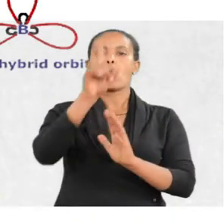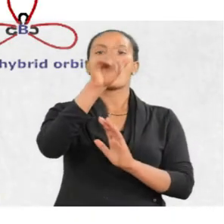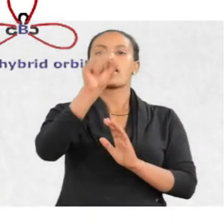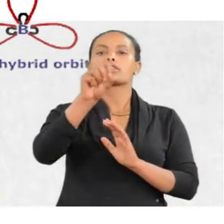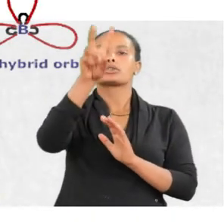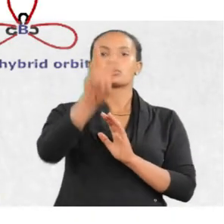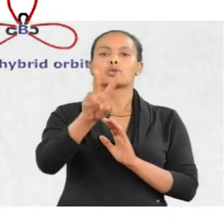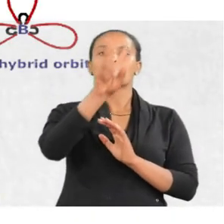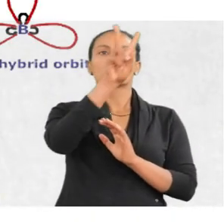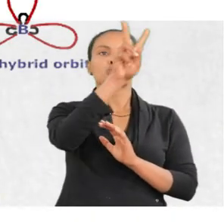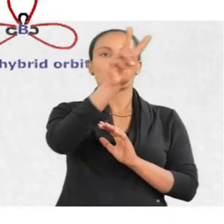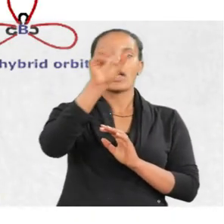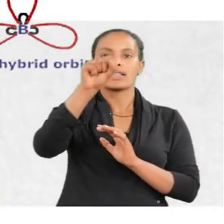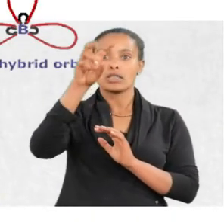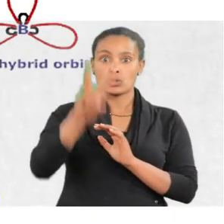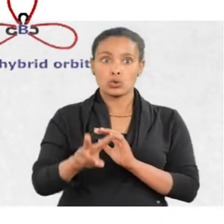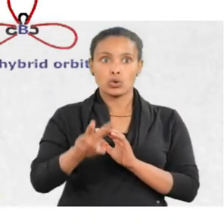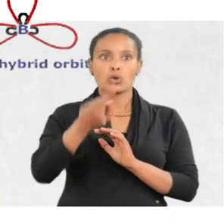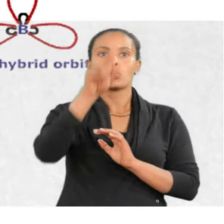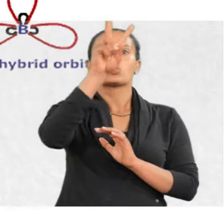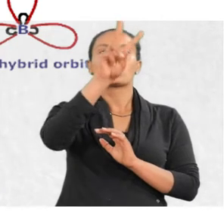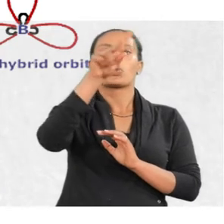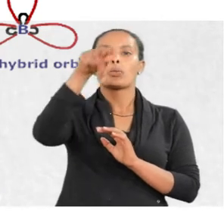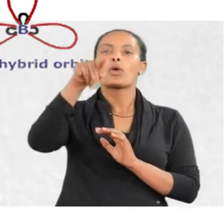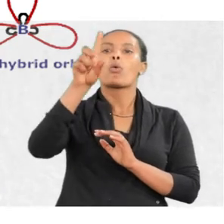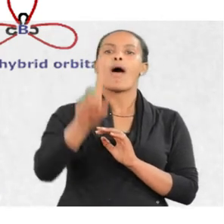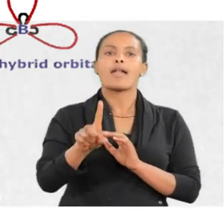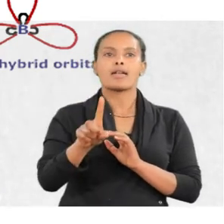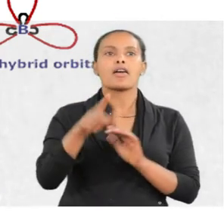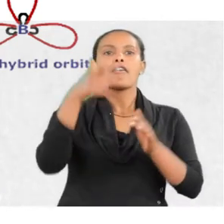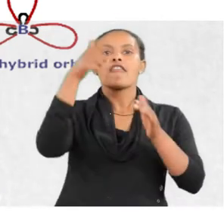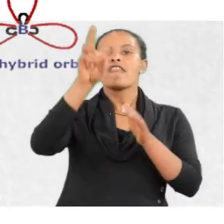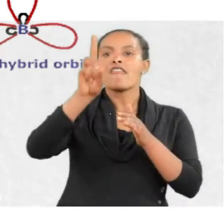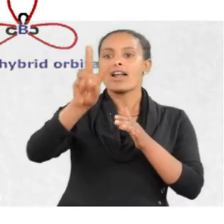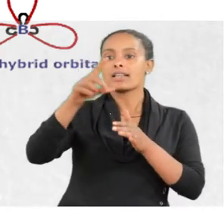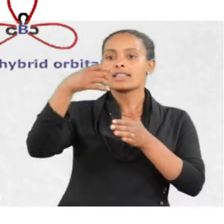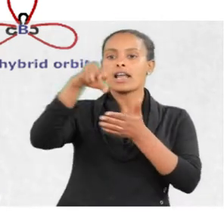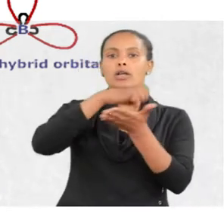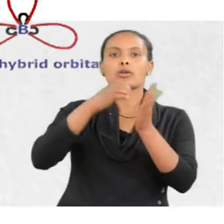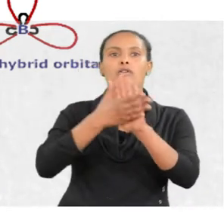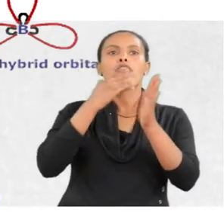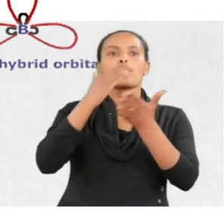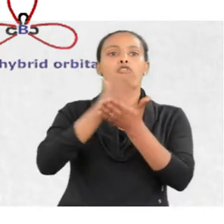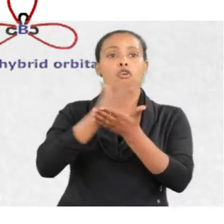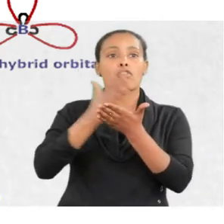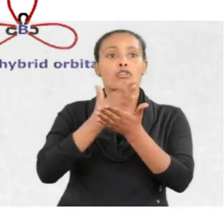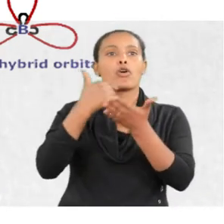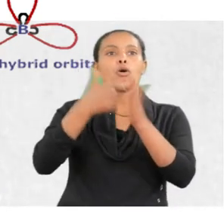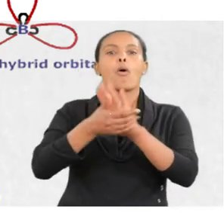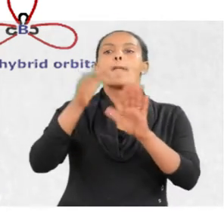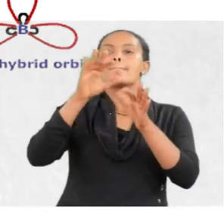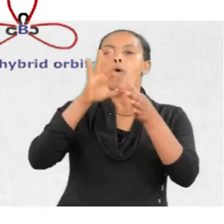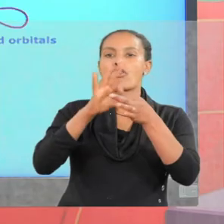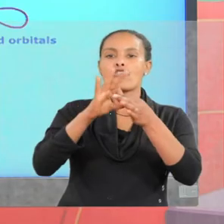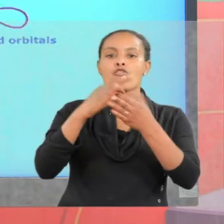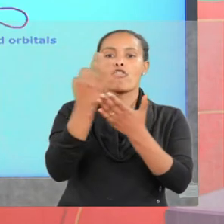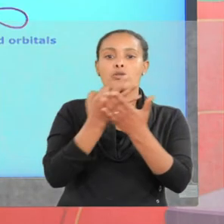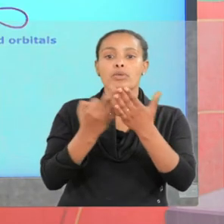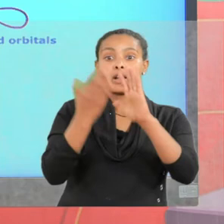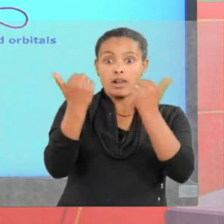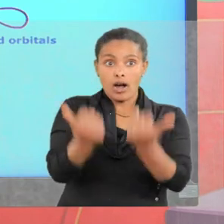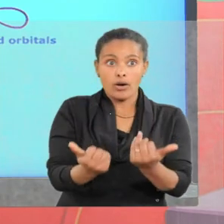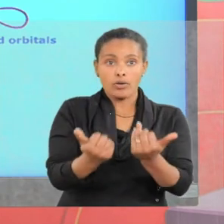1s2, 2s2, 2p1. Valence electrons are involved in bond formation.